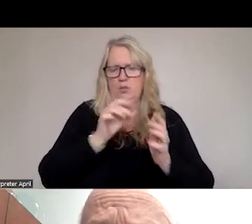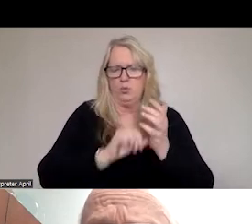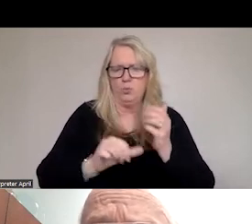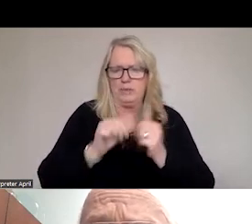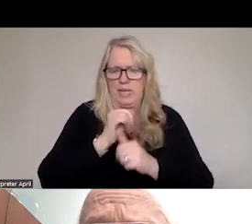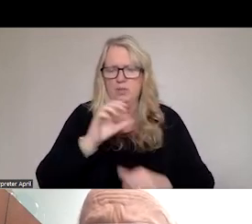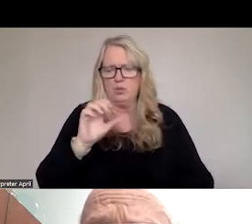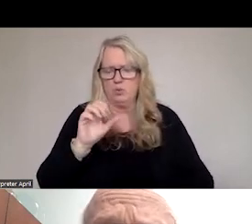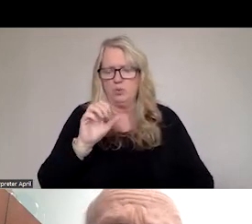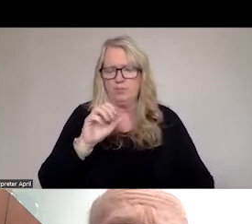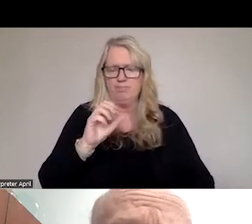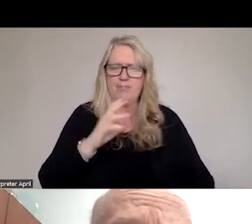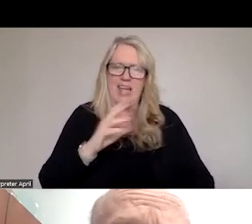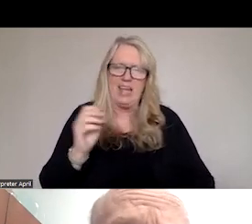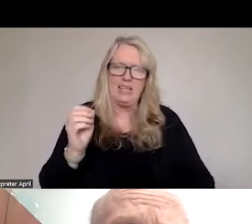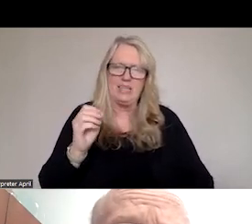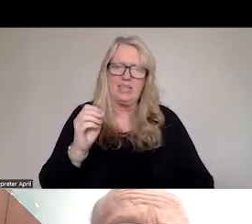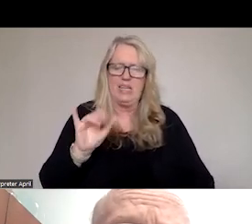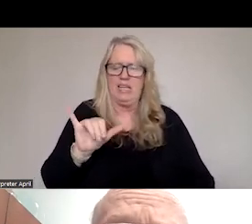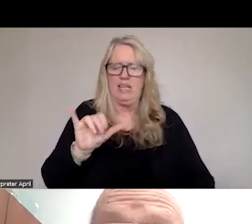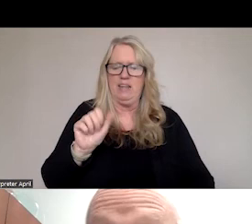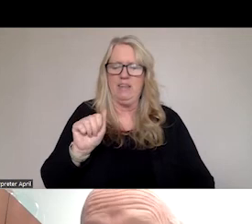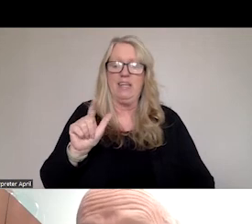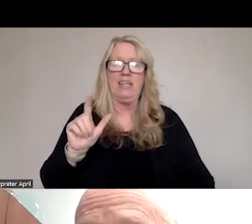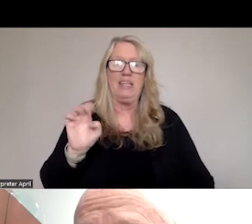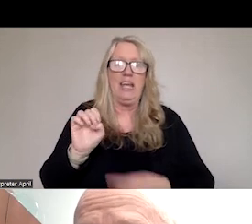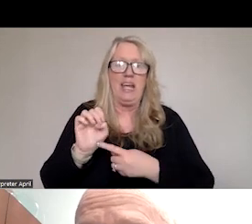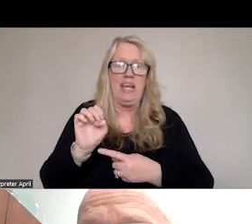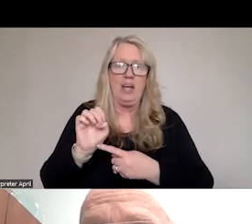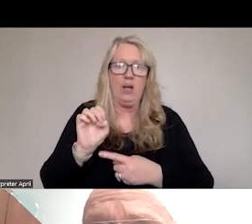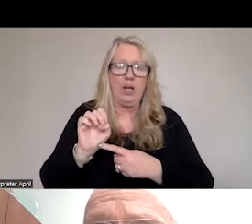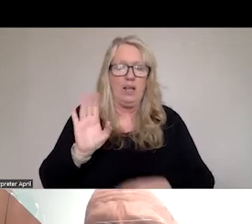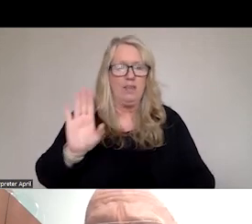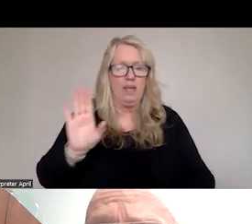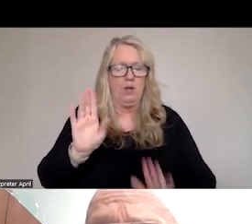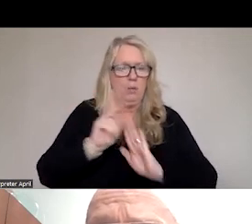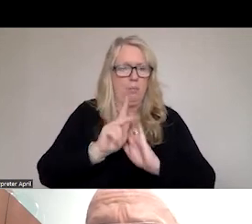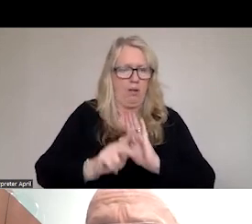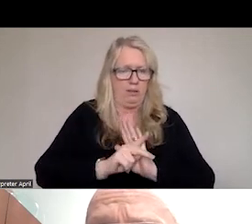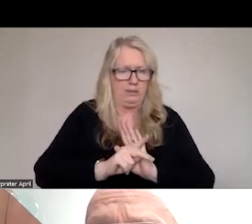and the Yale apparent policy